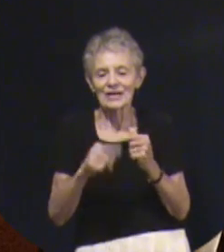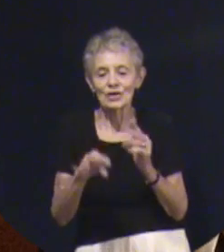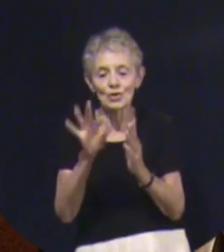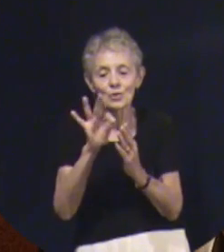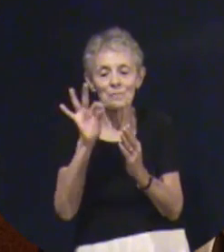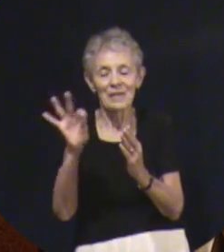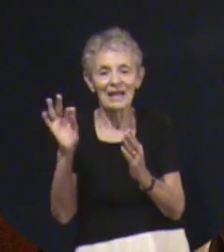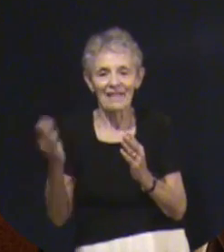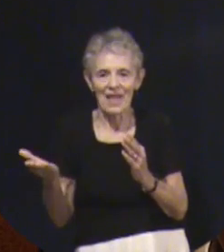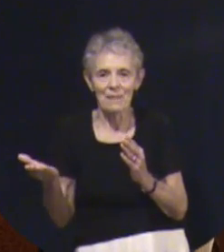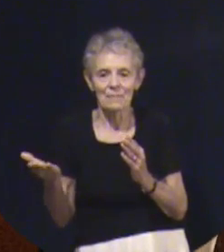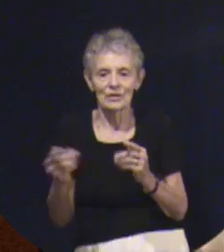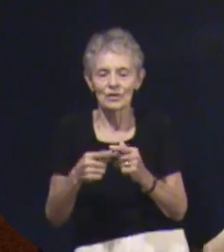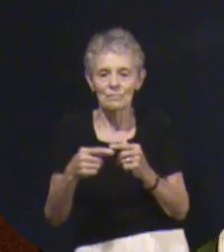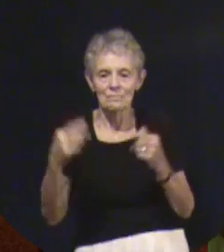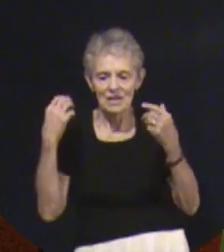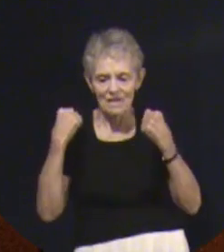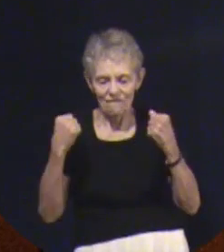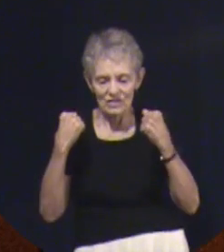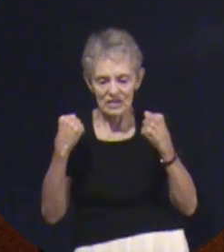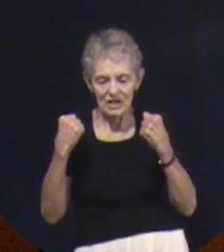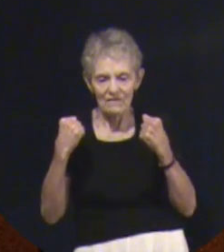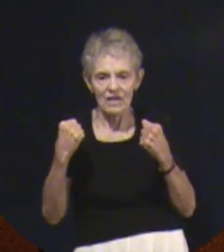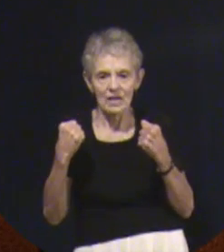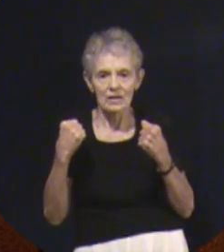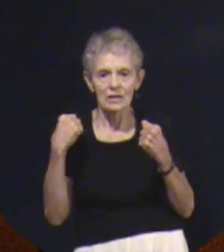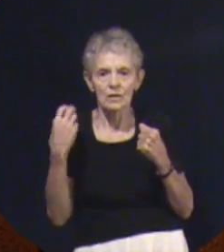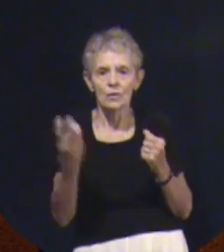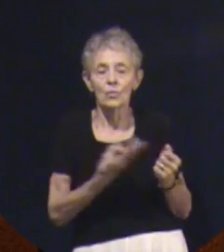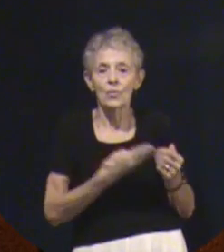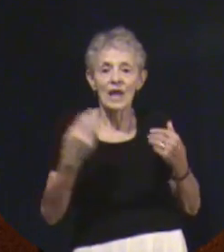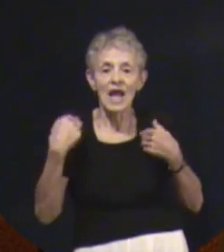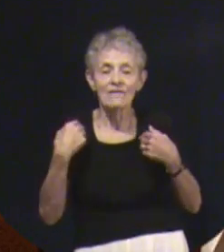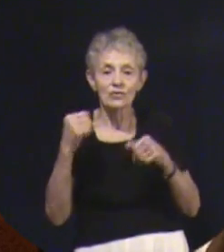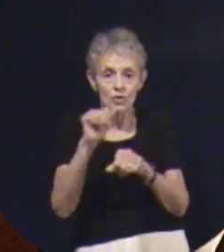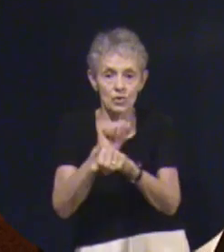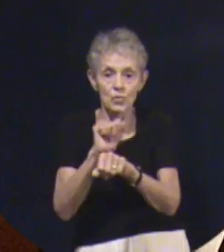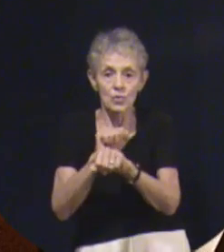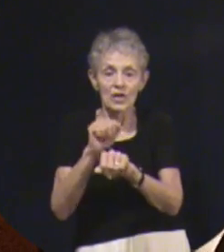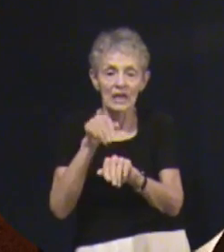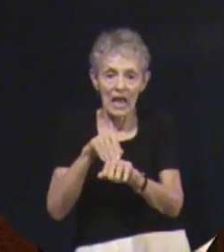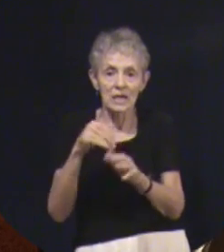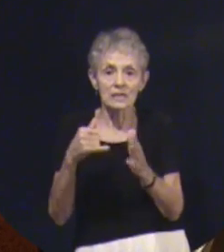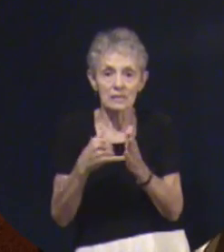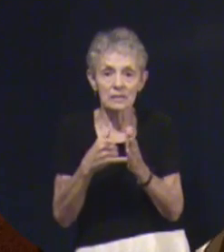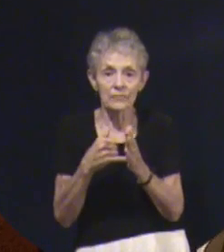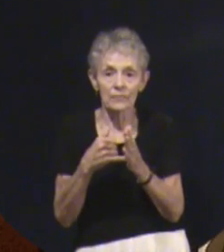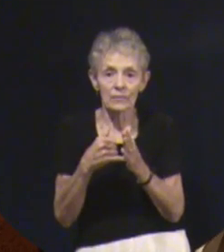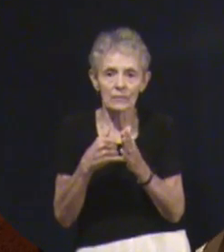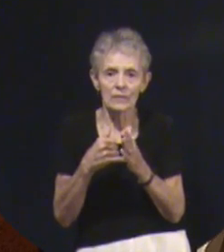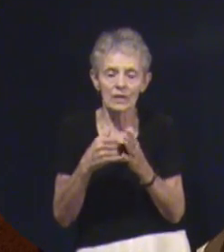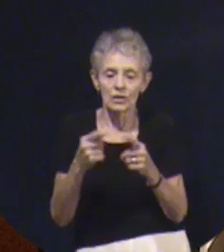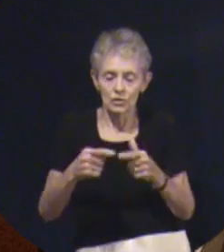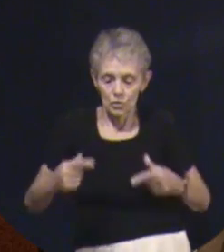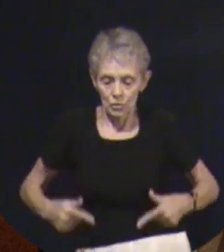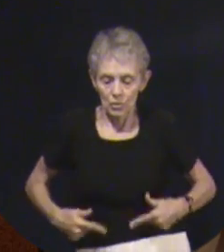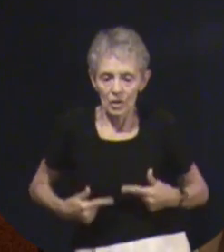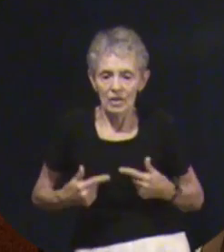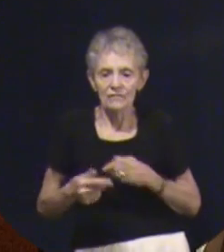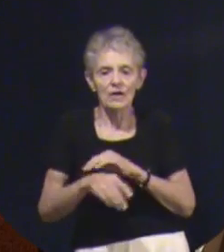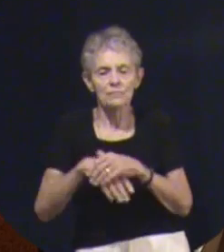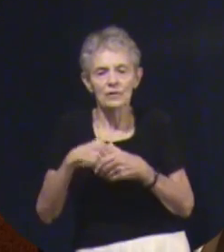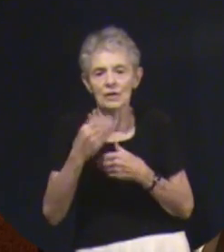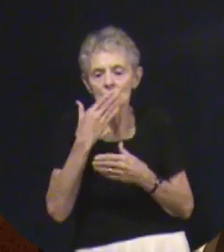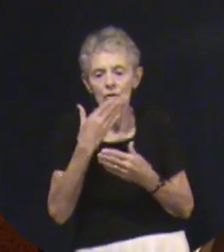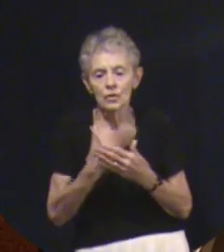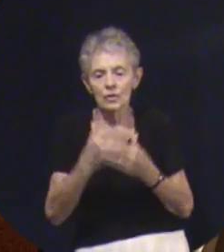To be physically fit, for instance, we have to work at it. To live comfortably in a good house